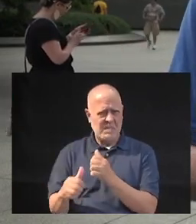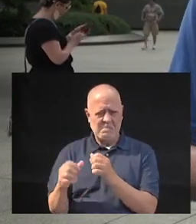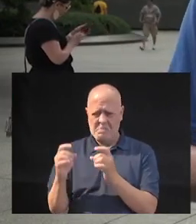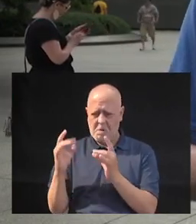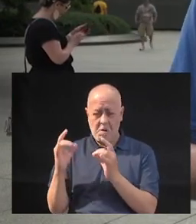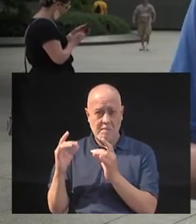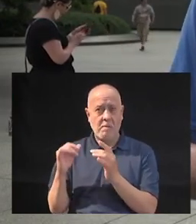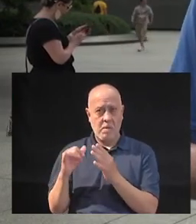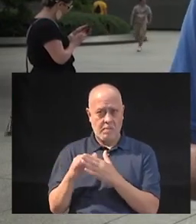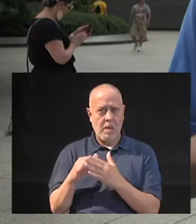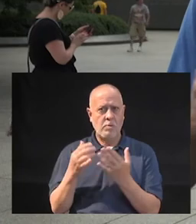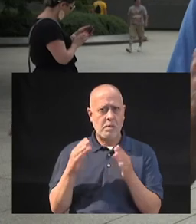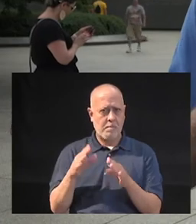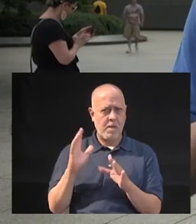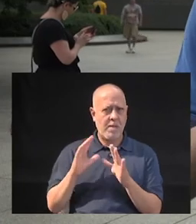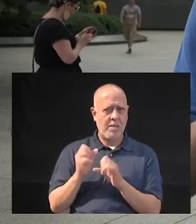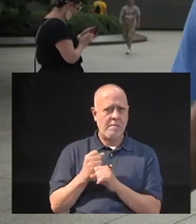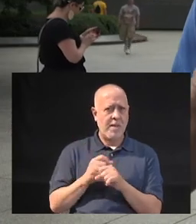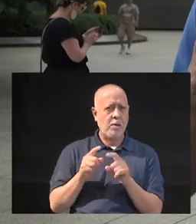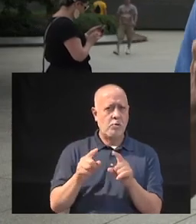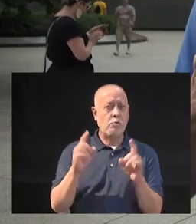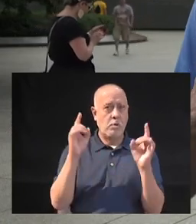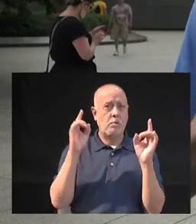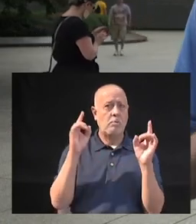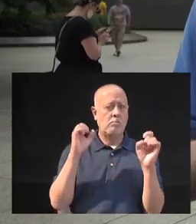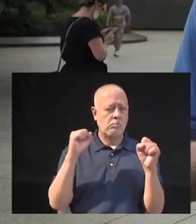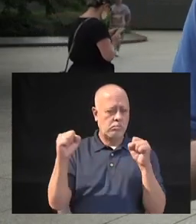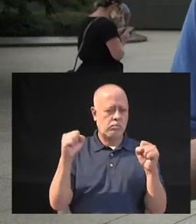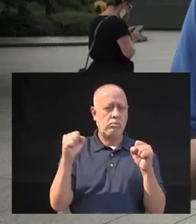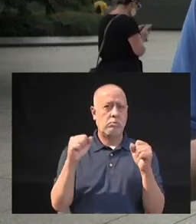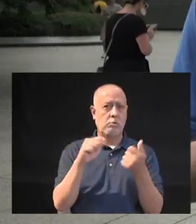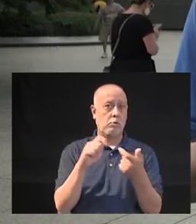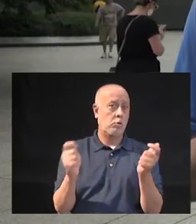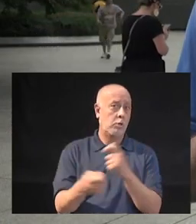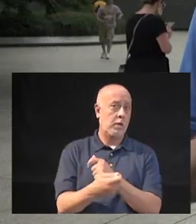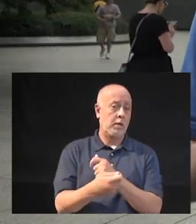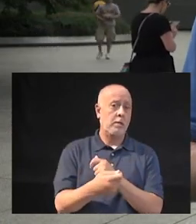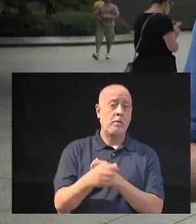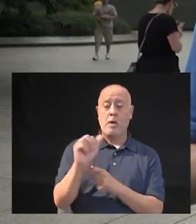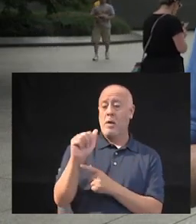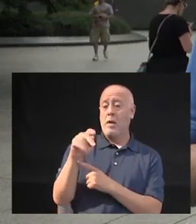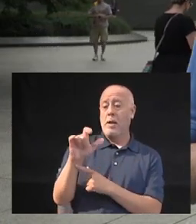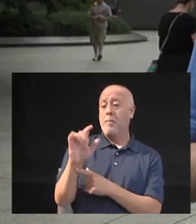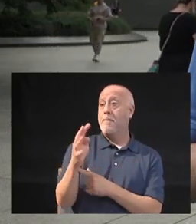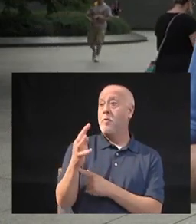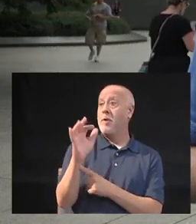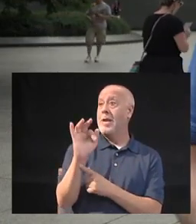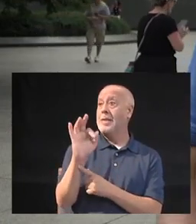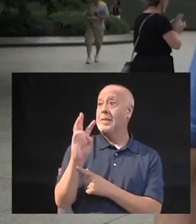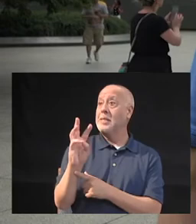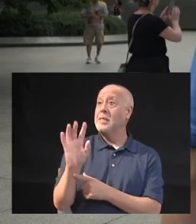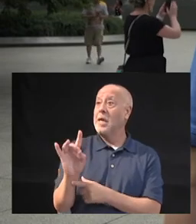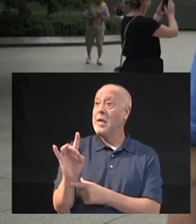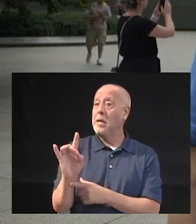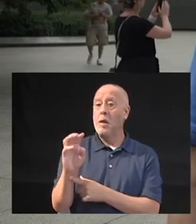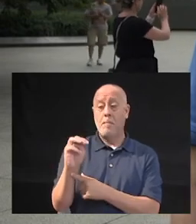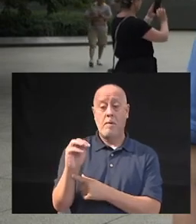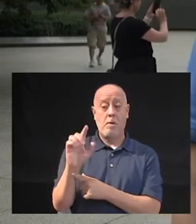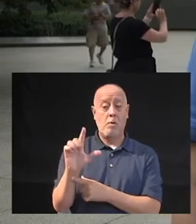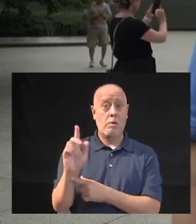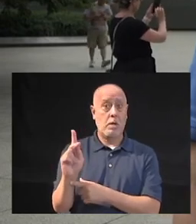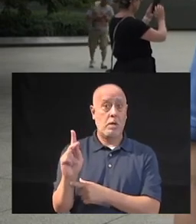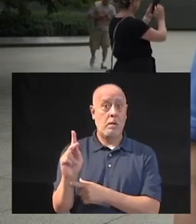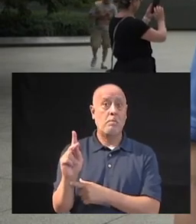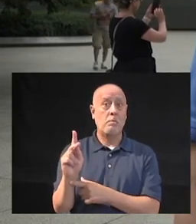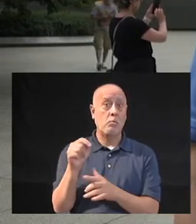bet they made in an era of dramatic change. On April 4th, 1968, Martin Luther King